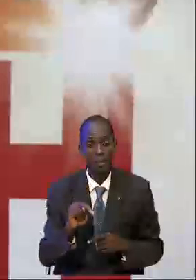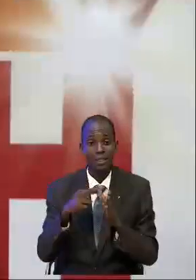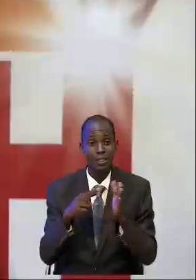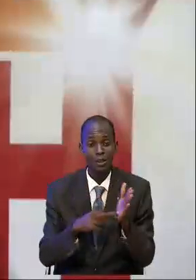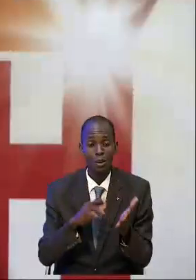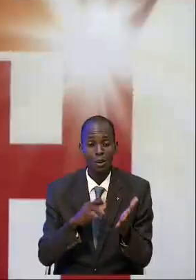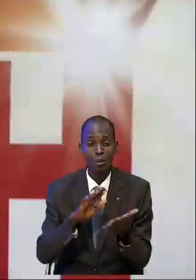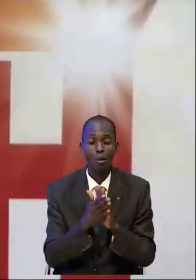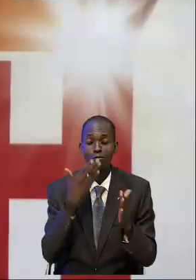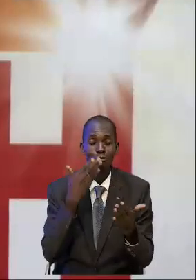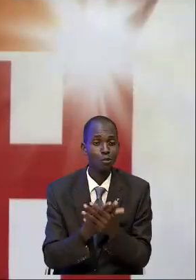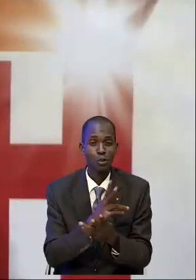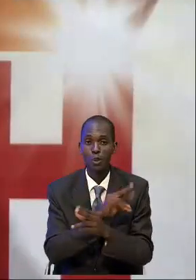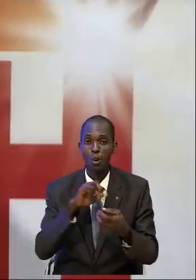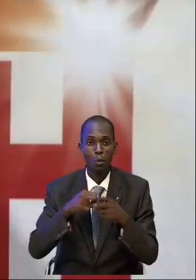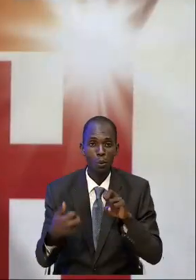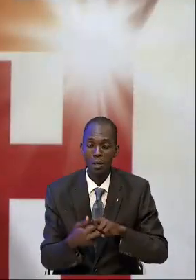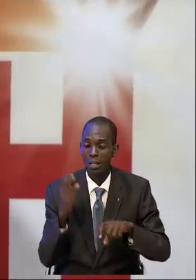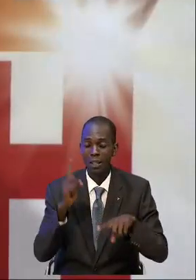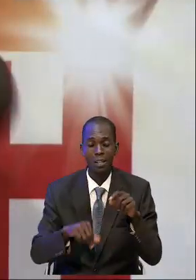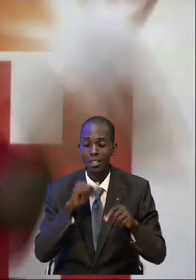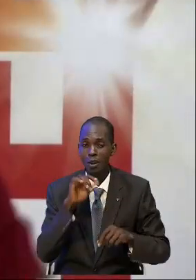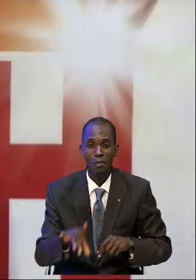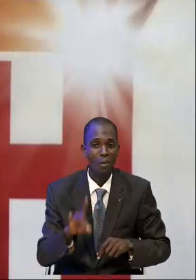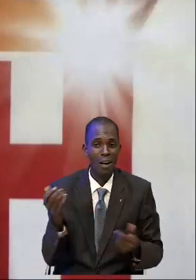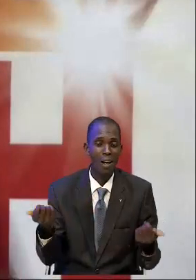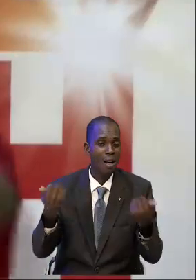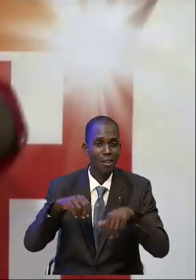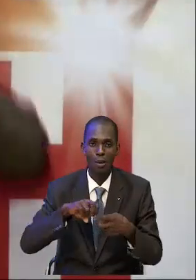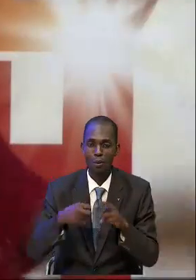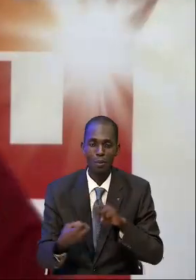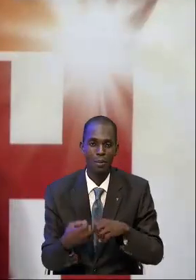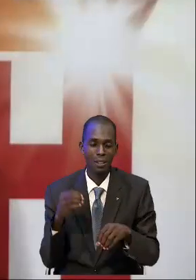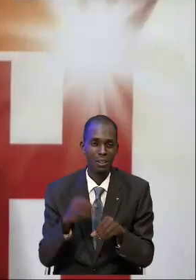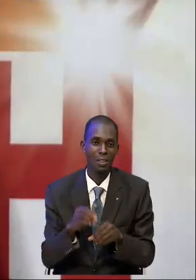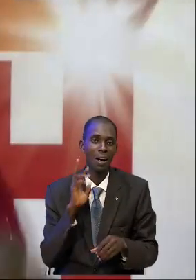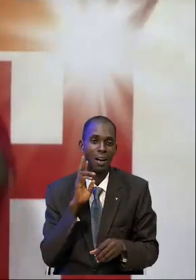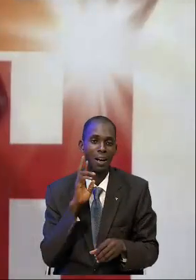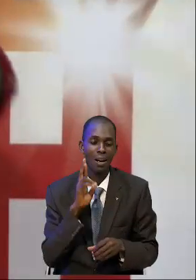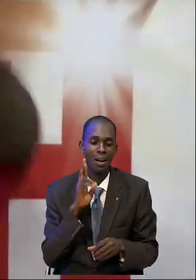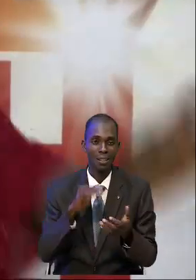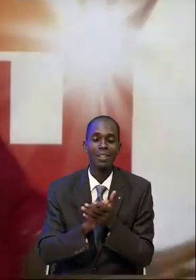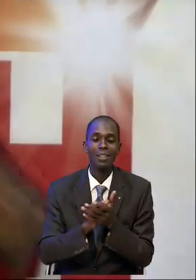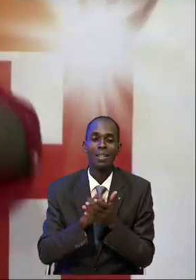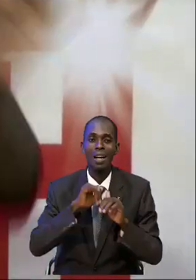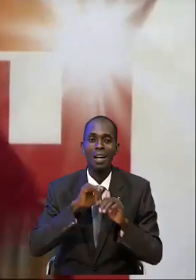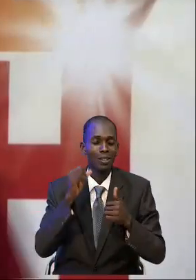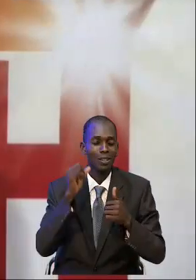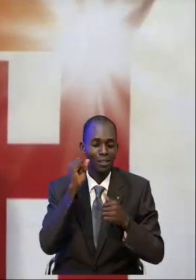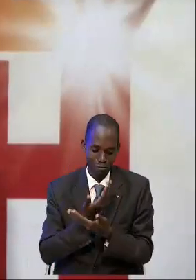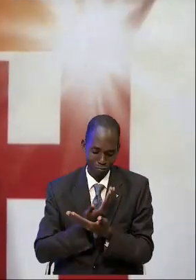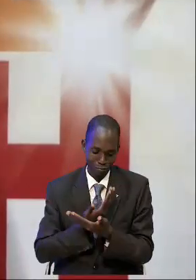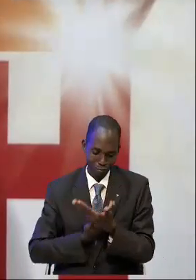for the second scan. The scan, the result was very good. There was no problem. You cannot trace any trace of any